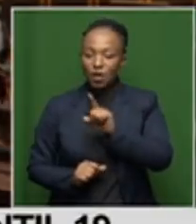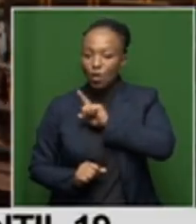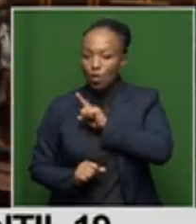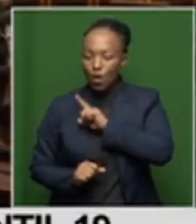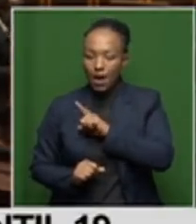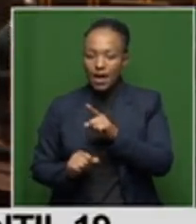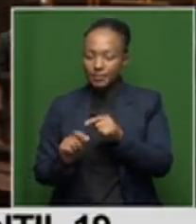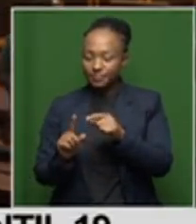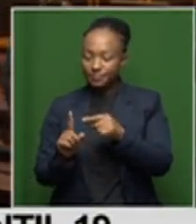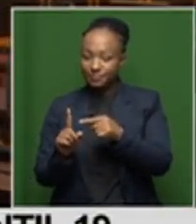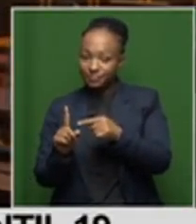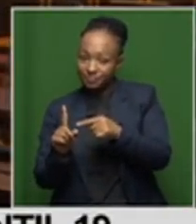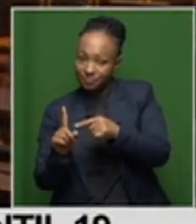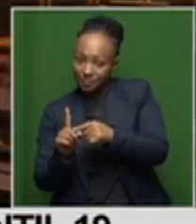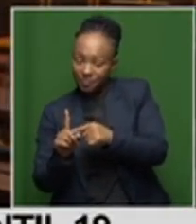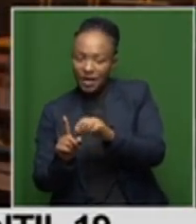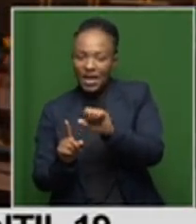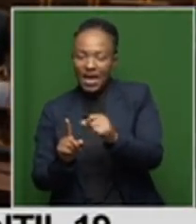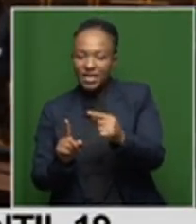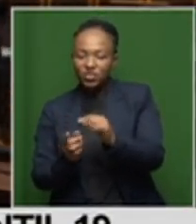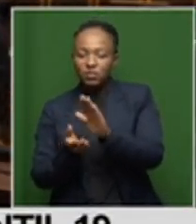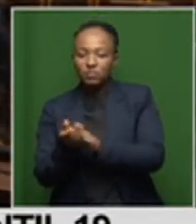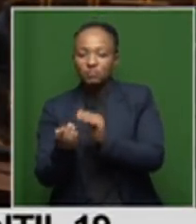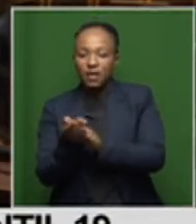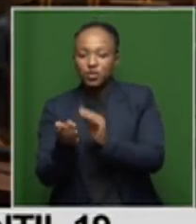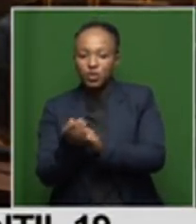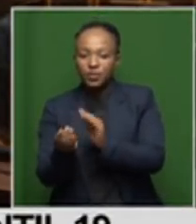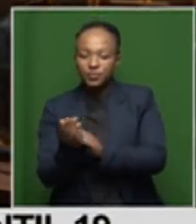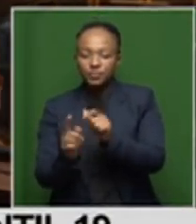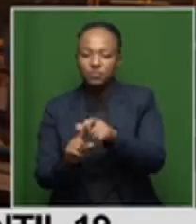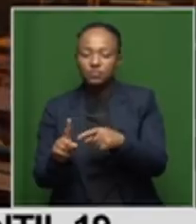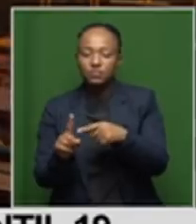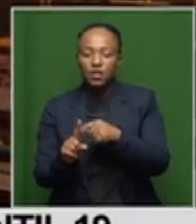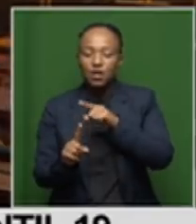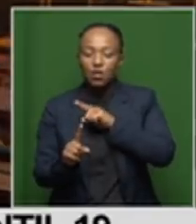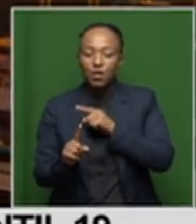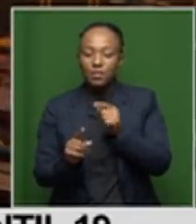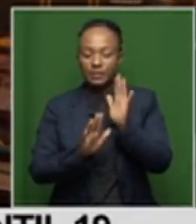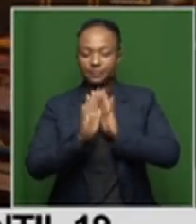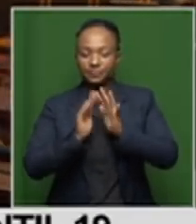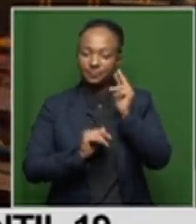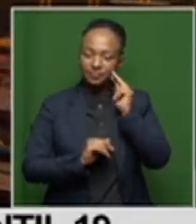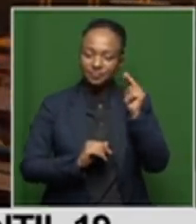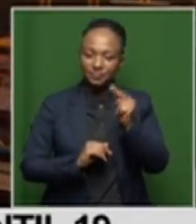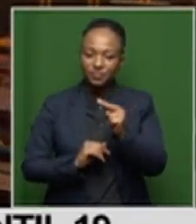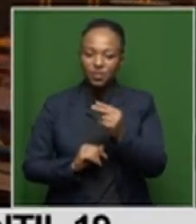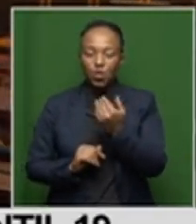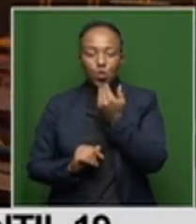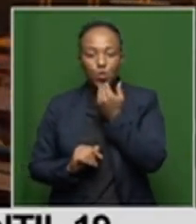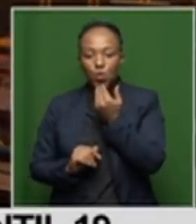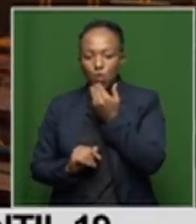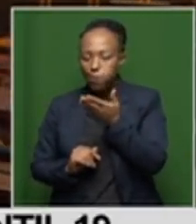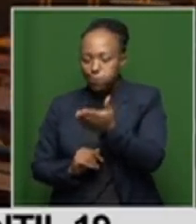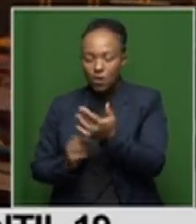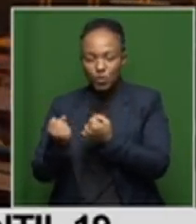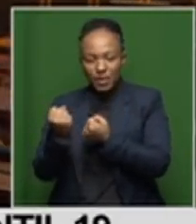the suspended ANC Secretary General Ace Magashula is there and so on. Just give us your perspective around, you know, who's come to